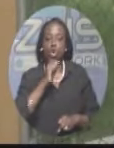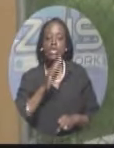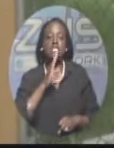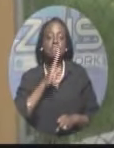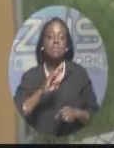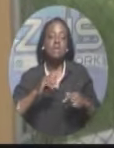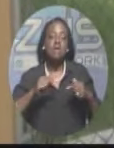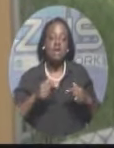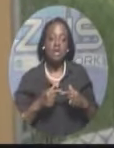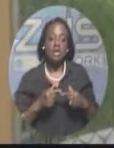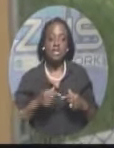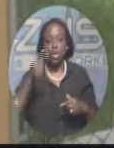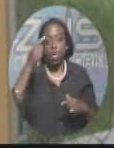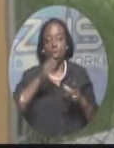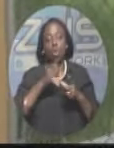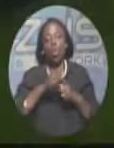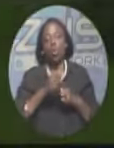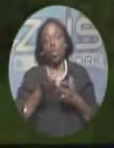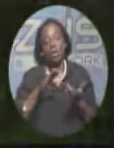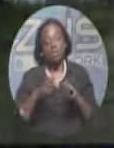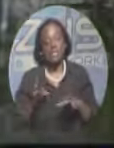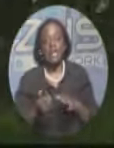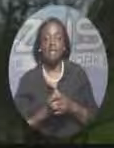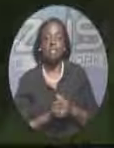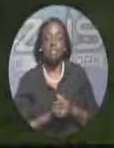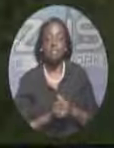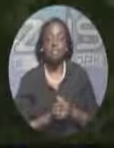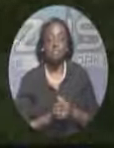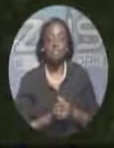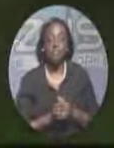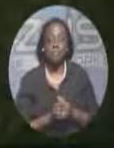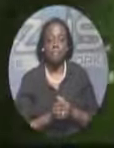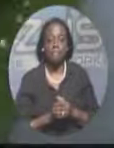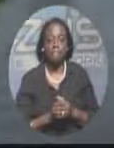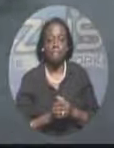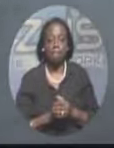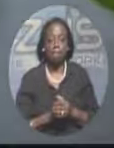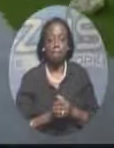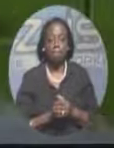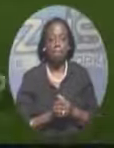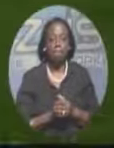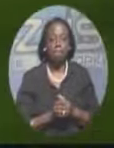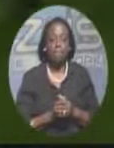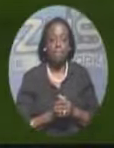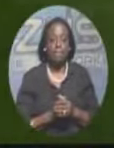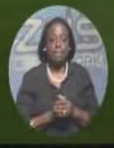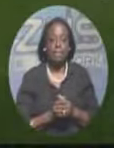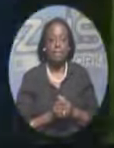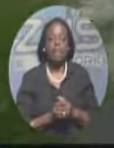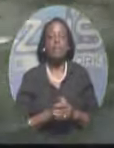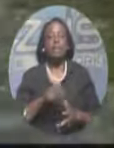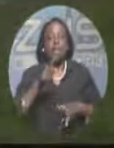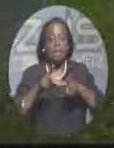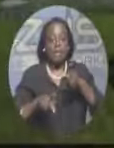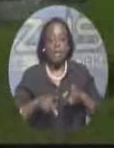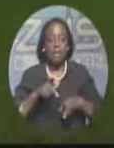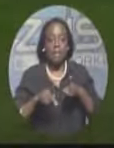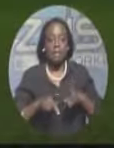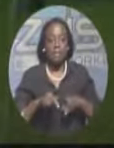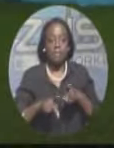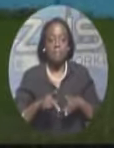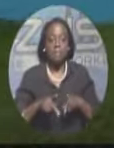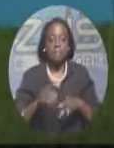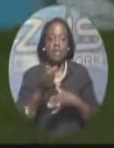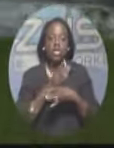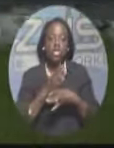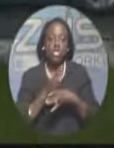or God forbid something else happen. Even prior to the threat of Hurricane Matthew, residents in South Beach shared similar concerns to